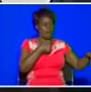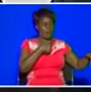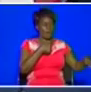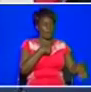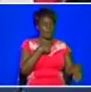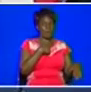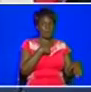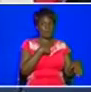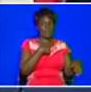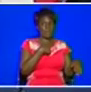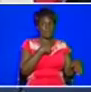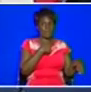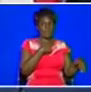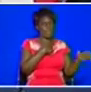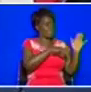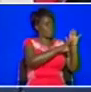major budget implications. So where will these students sit?